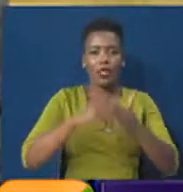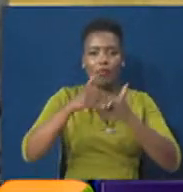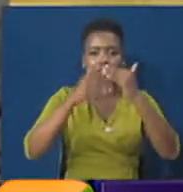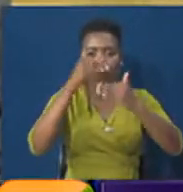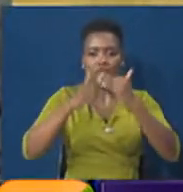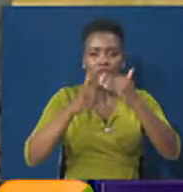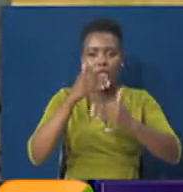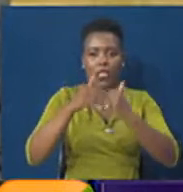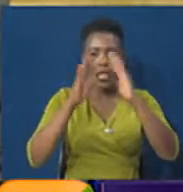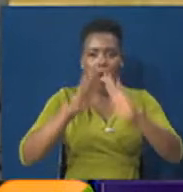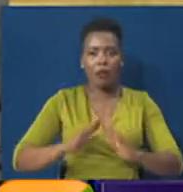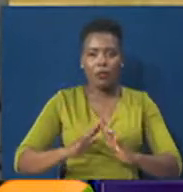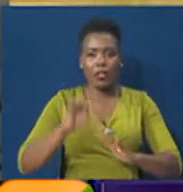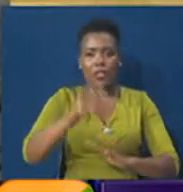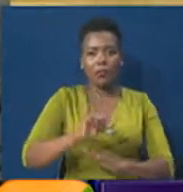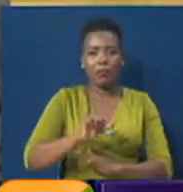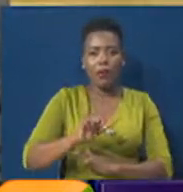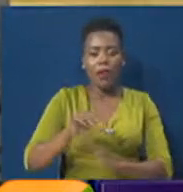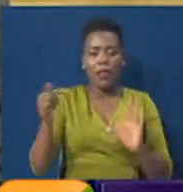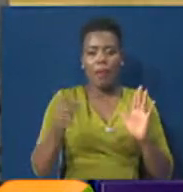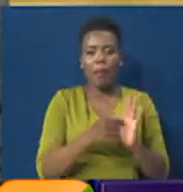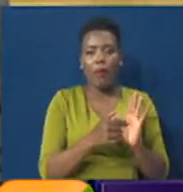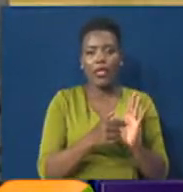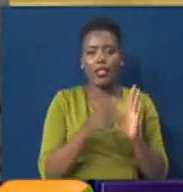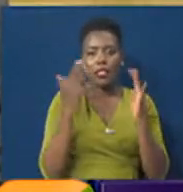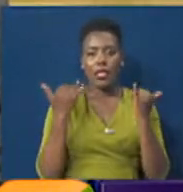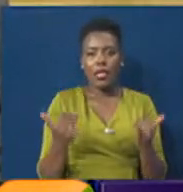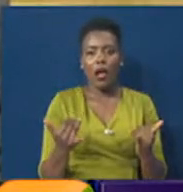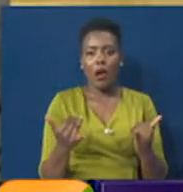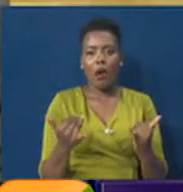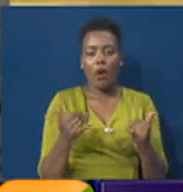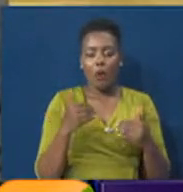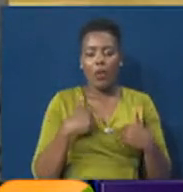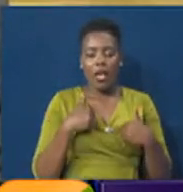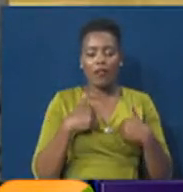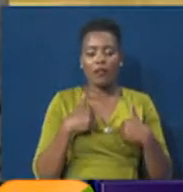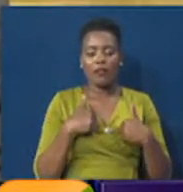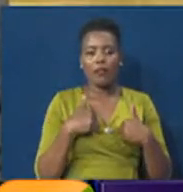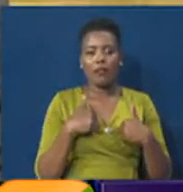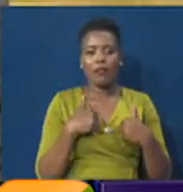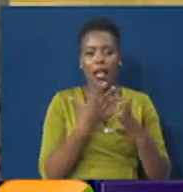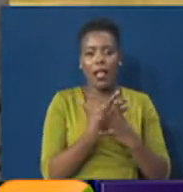others. The point where we are now, we've sort of given up